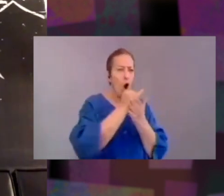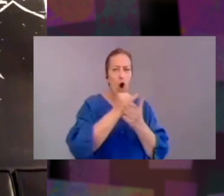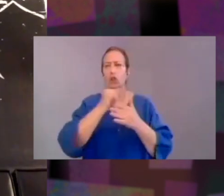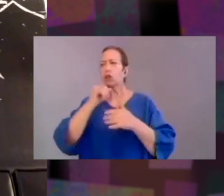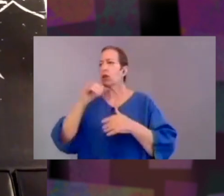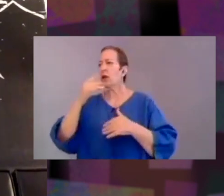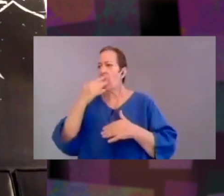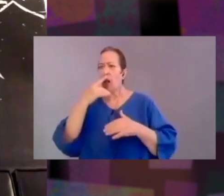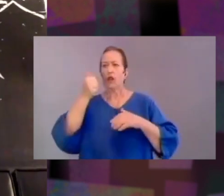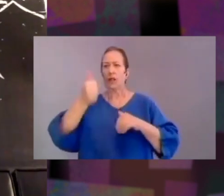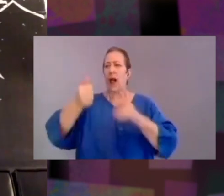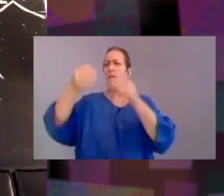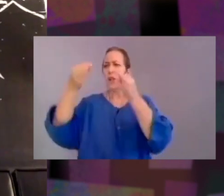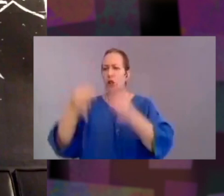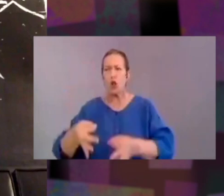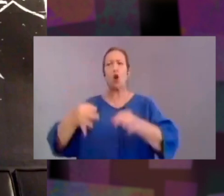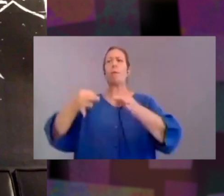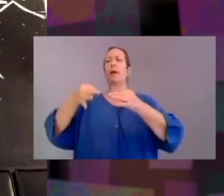a thriving future.